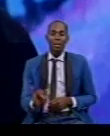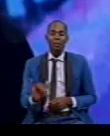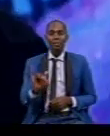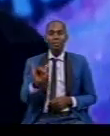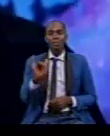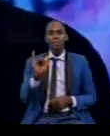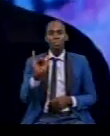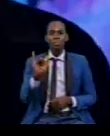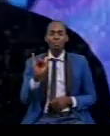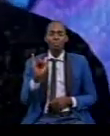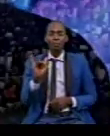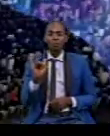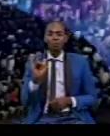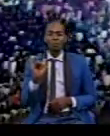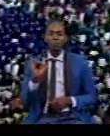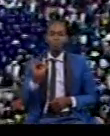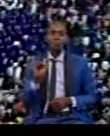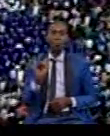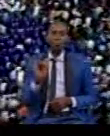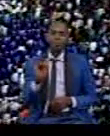healing moment for everyone.